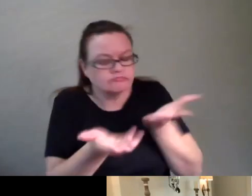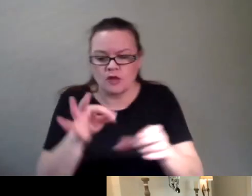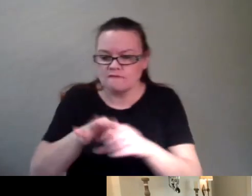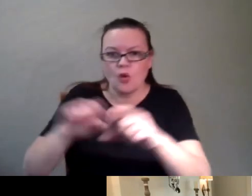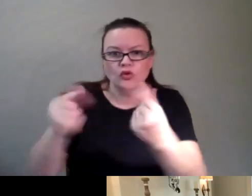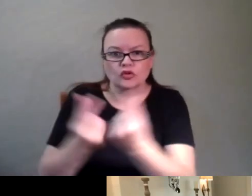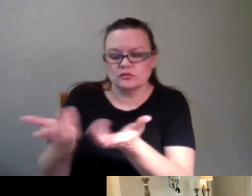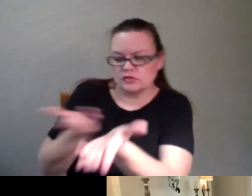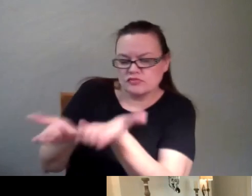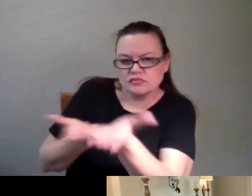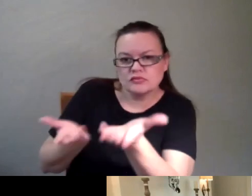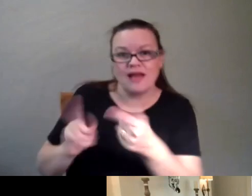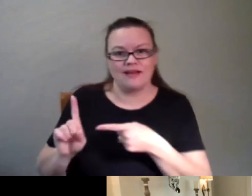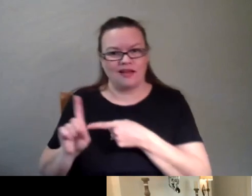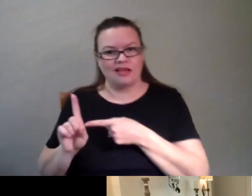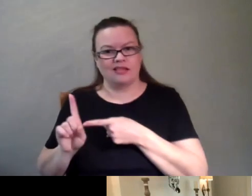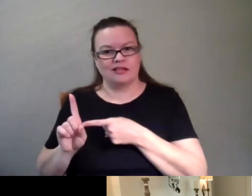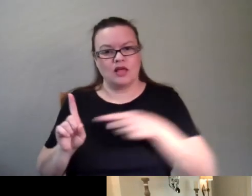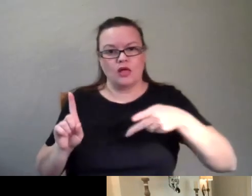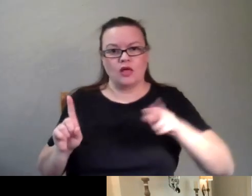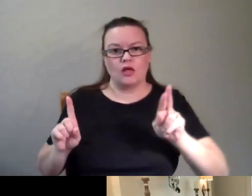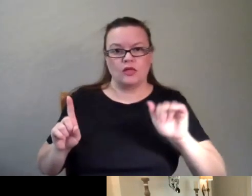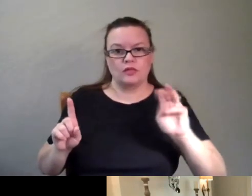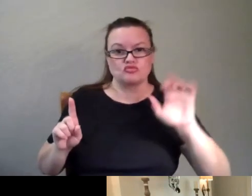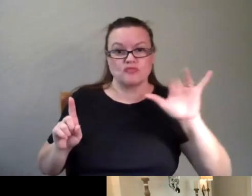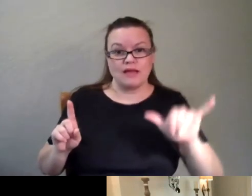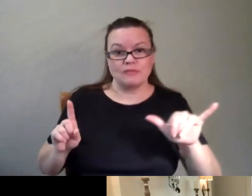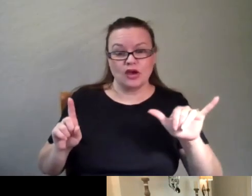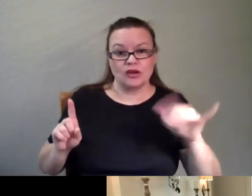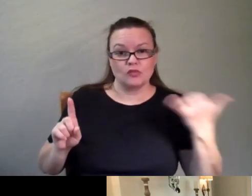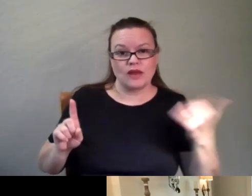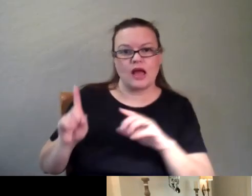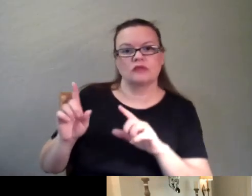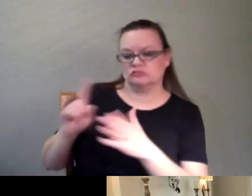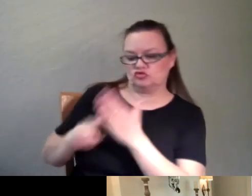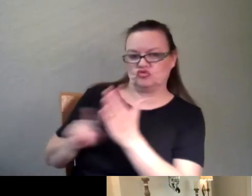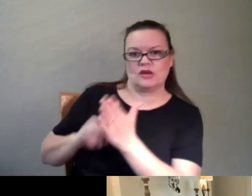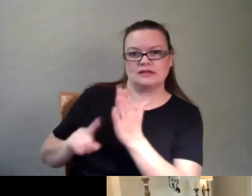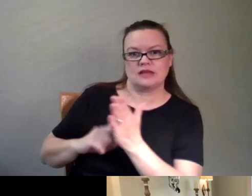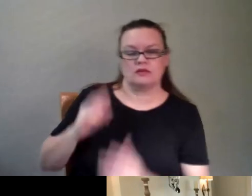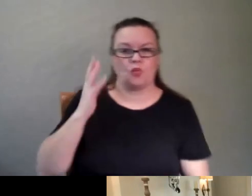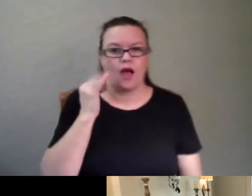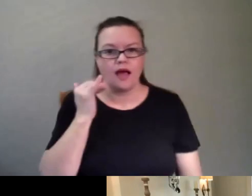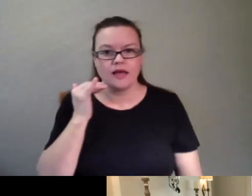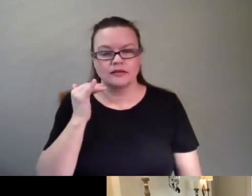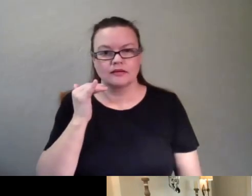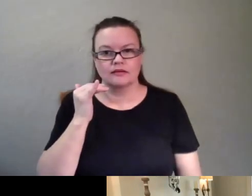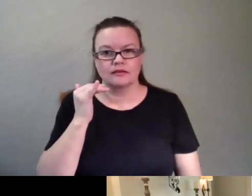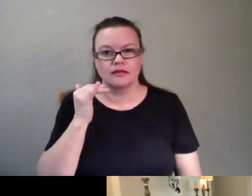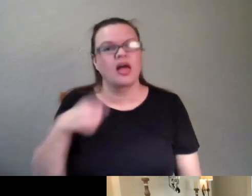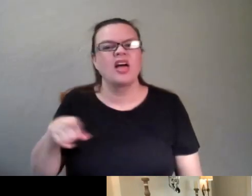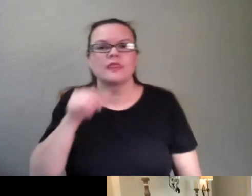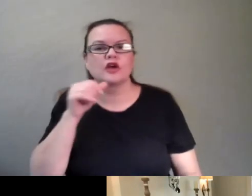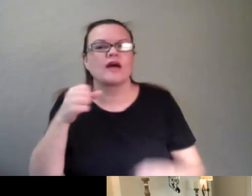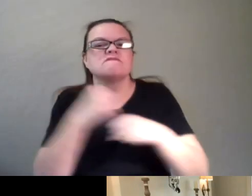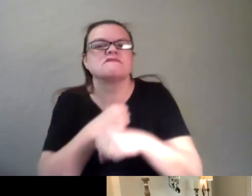And they're getting criticized in primaries for one and only one reason, that they're not perceived as fighting hard enough